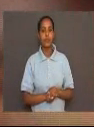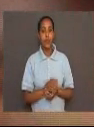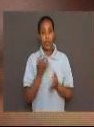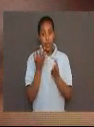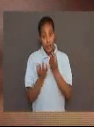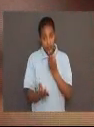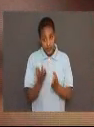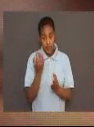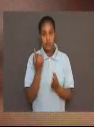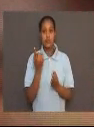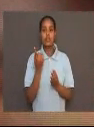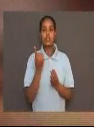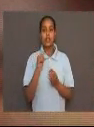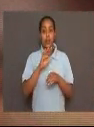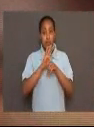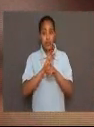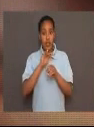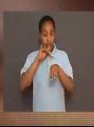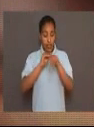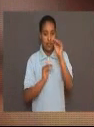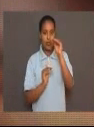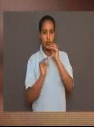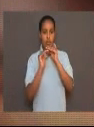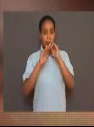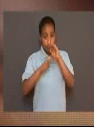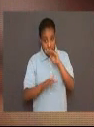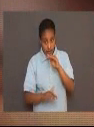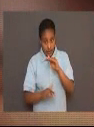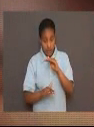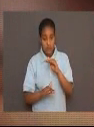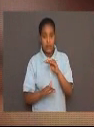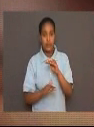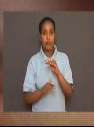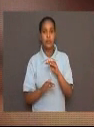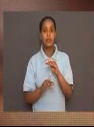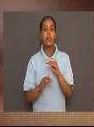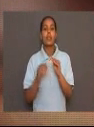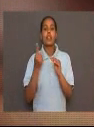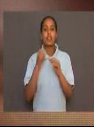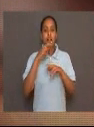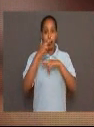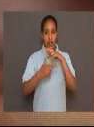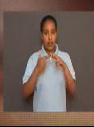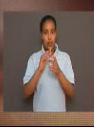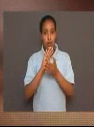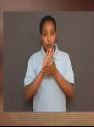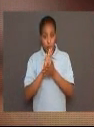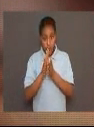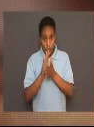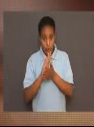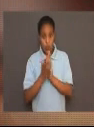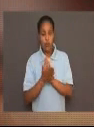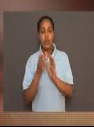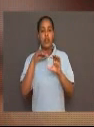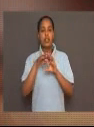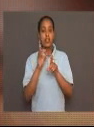If the pressure at equilibrium is decreased, though, the reaction will proceed in